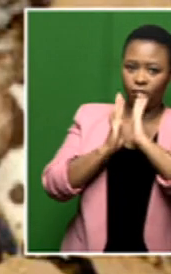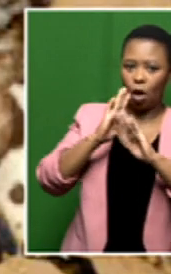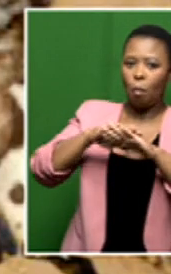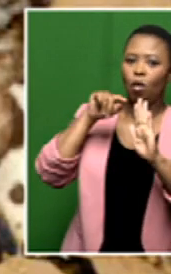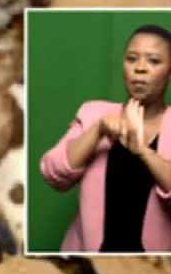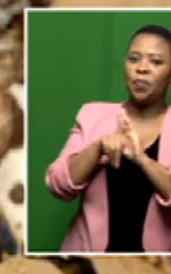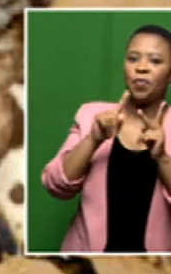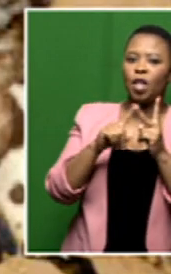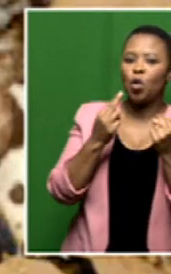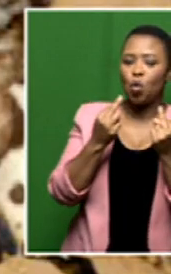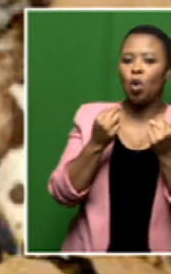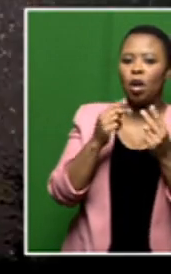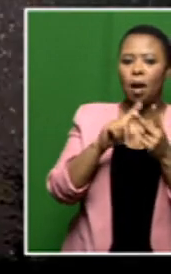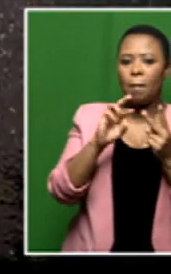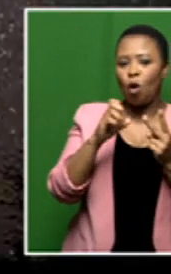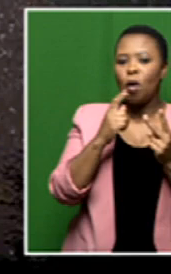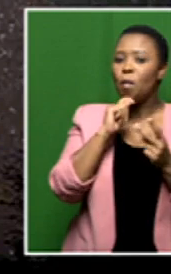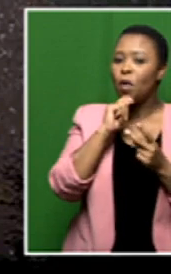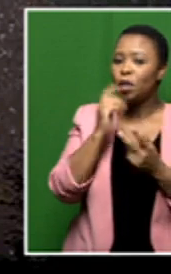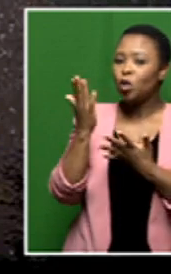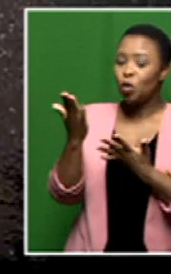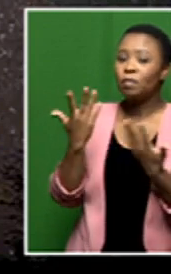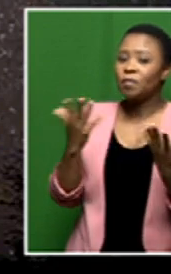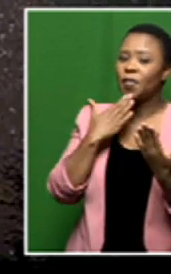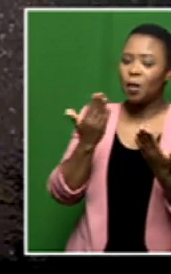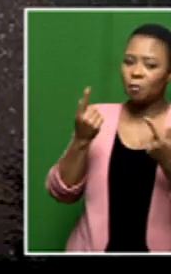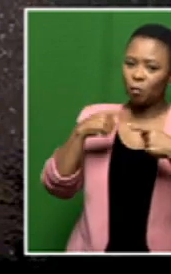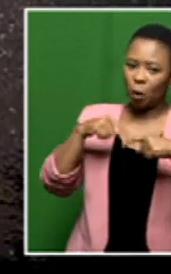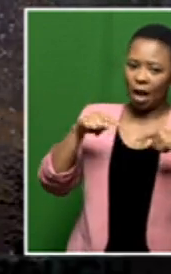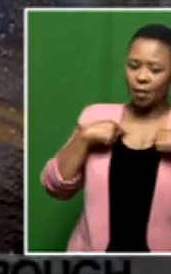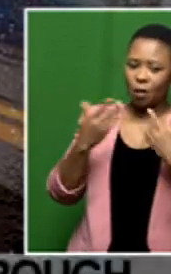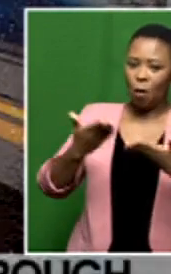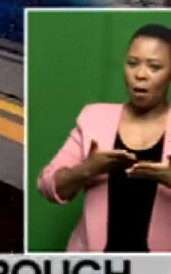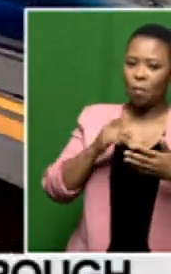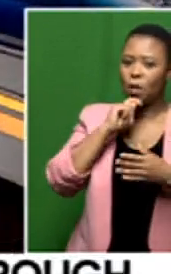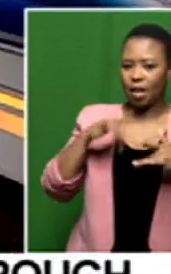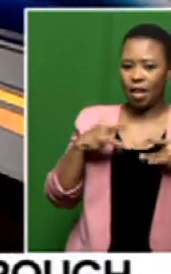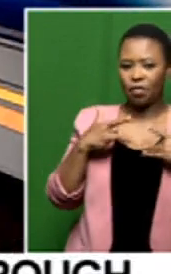as their newly released offering. Margot, a very good morning to you. Thank you so much for joining us. Welcome to Morning Live.